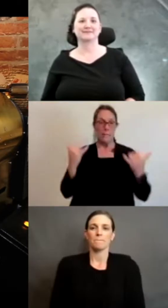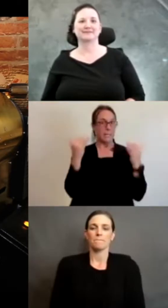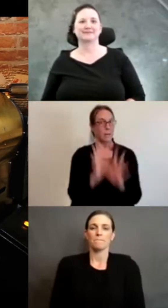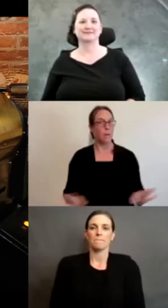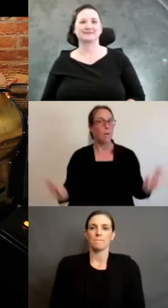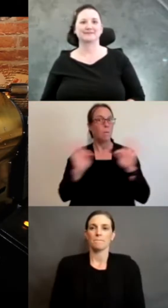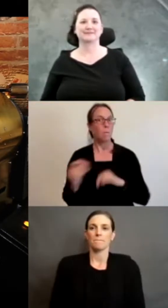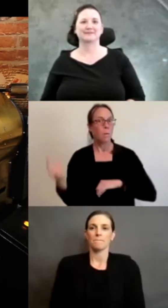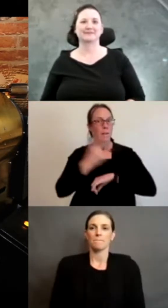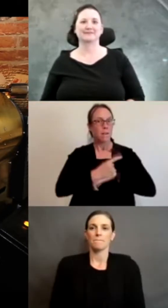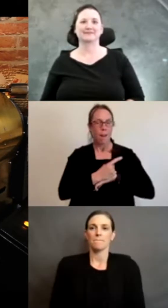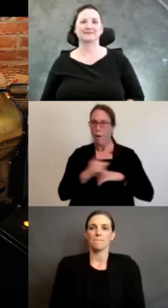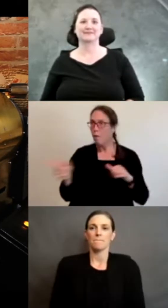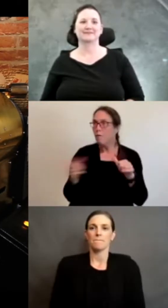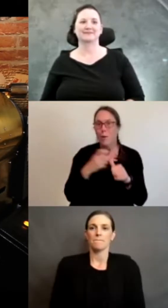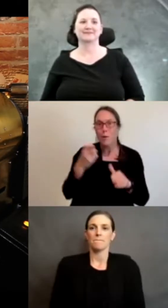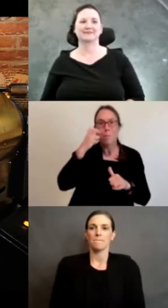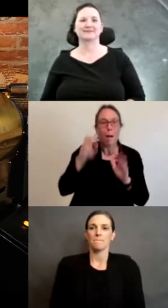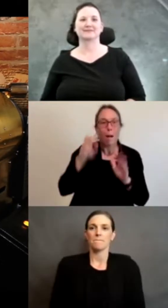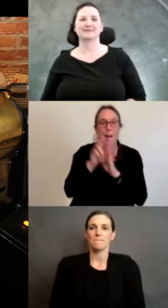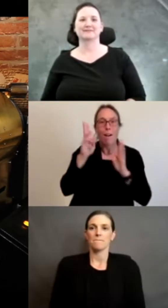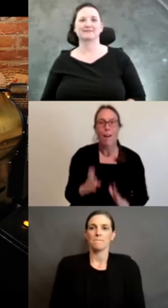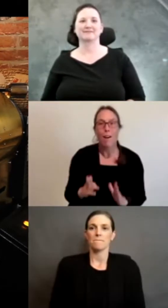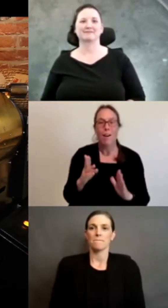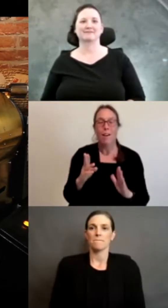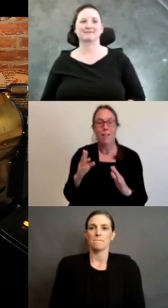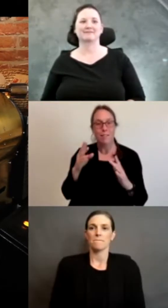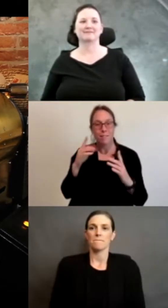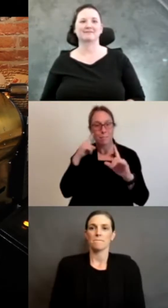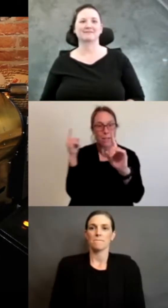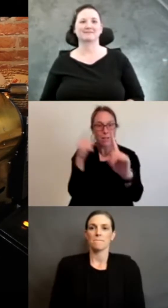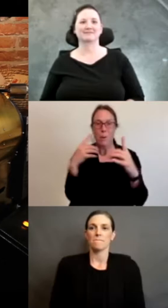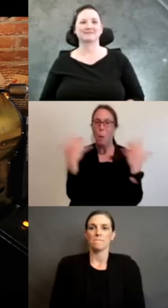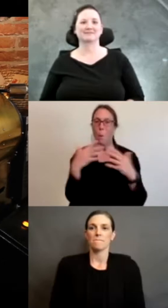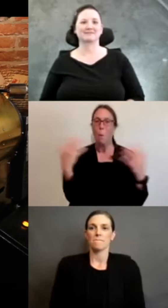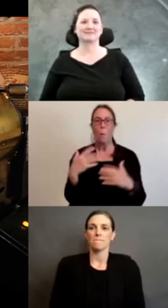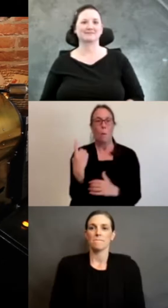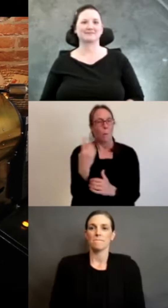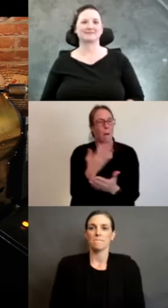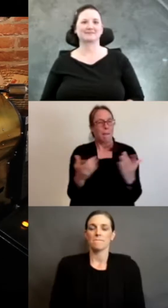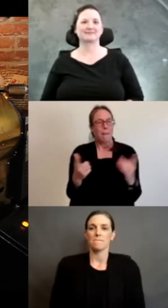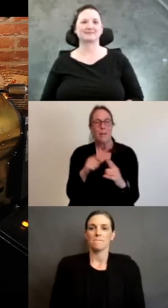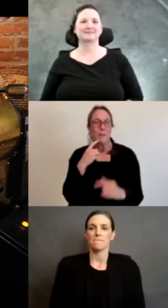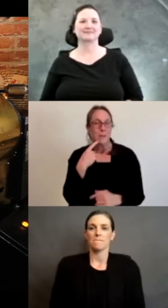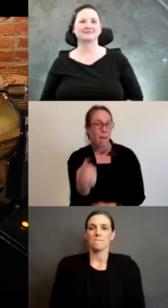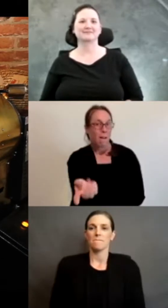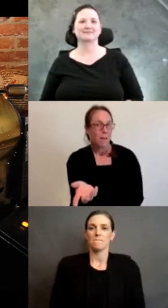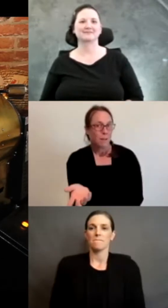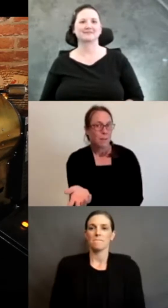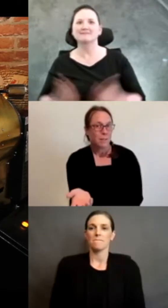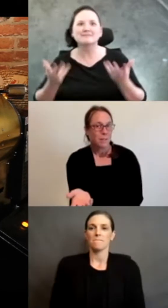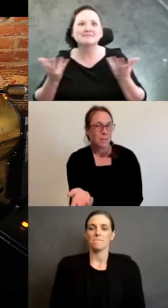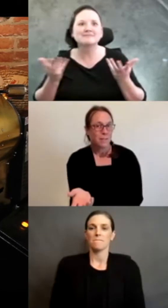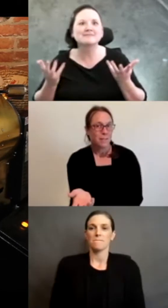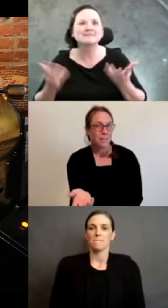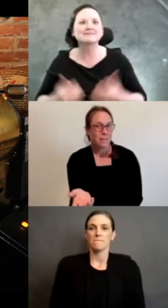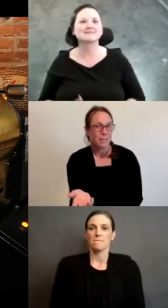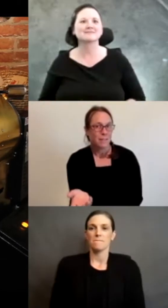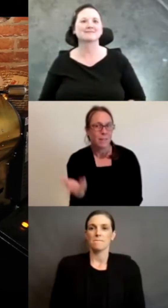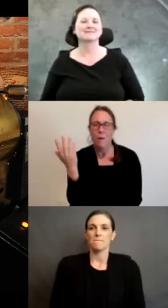blind astronauts to lead a mission. I've only got one thing to say. What's that, Hank? What took them so